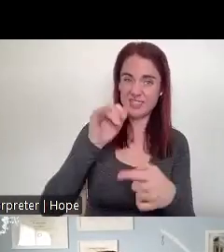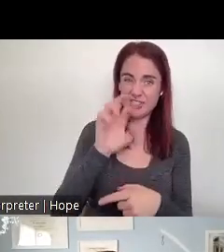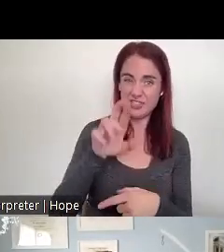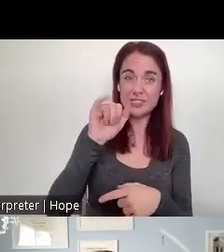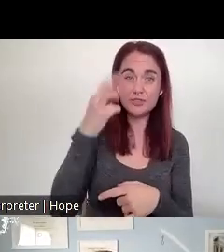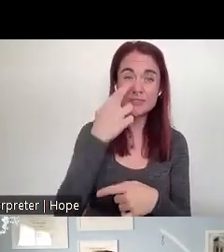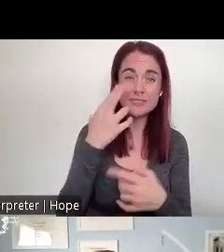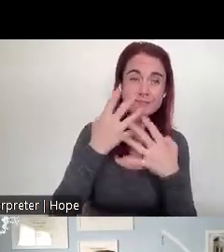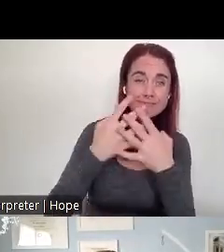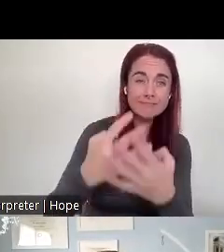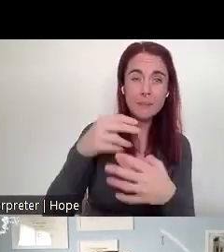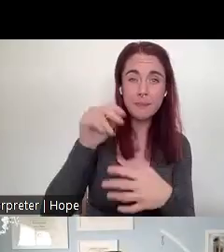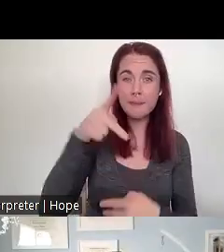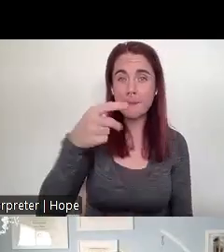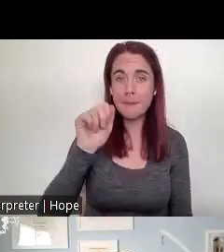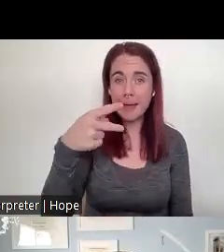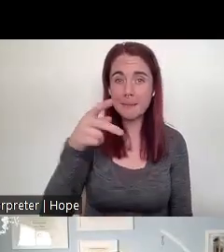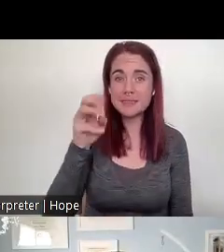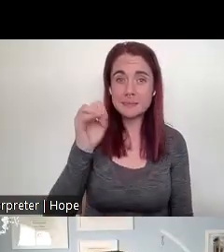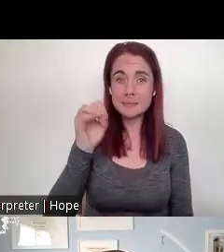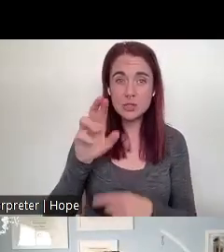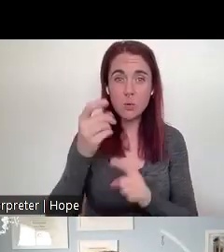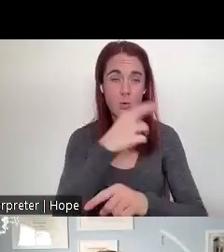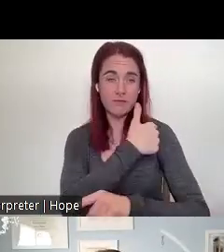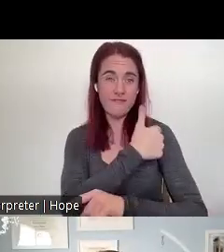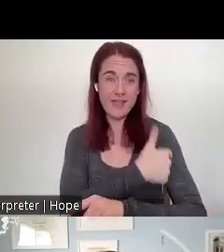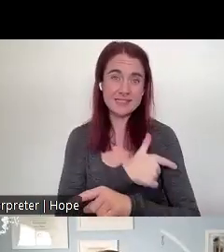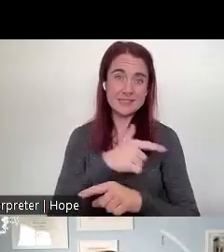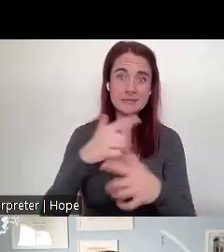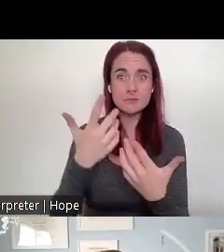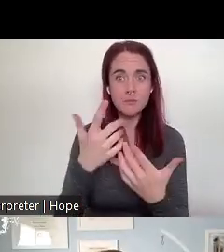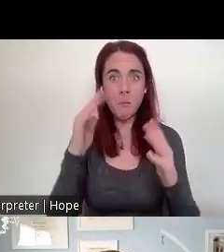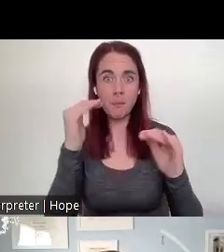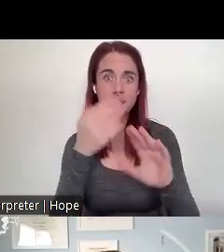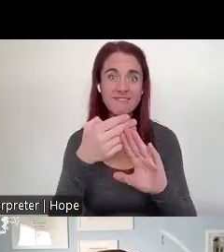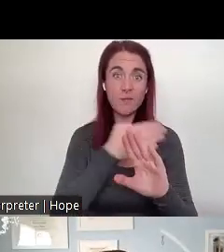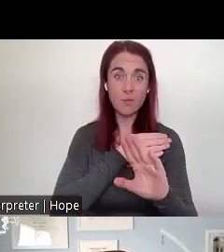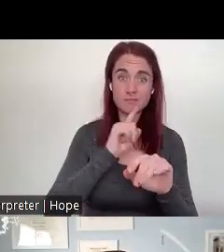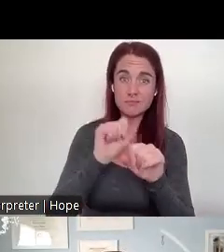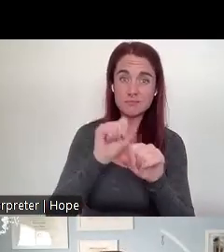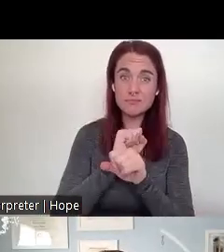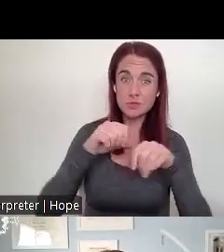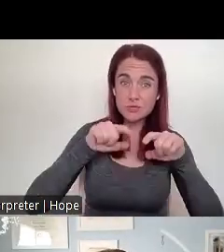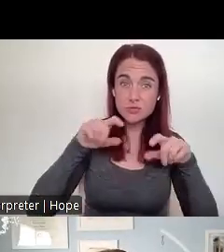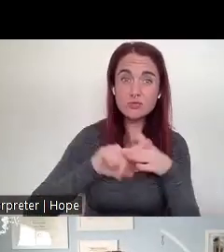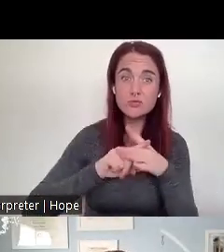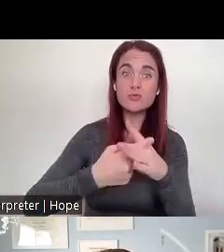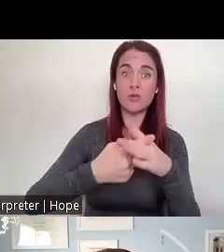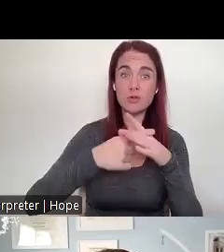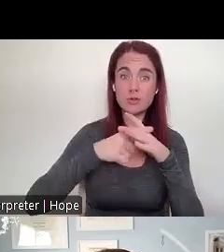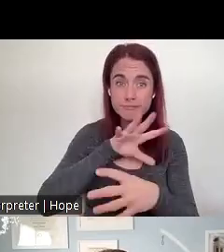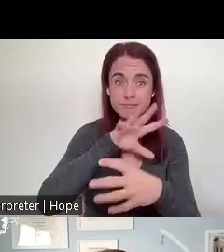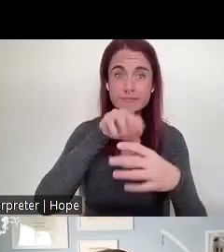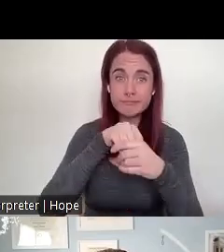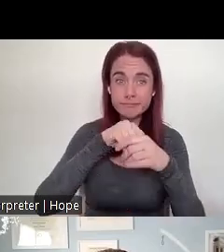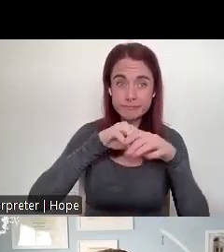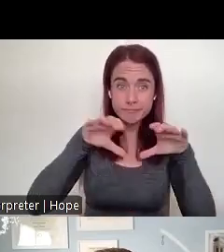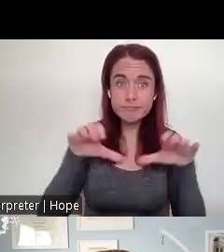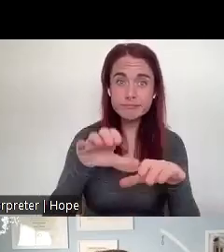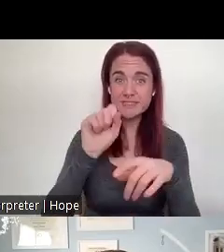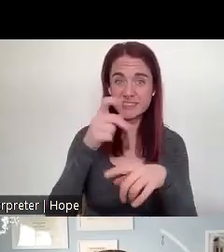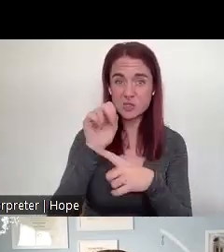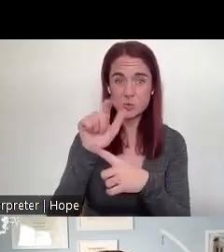pap smear and receiving the HPV vaccine ideally before sexual activity begins are such powerful